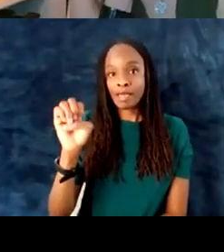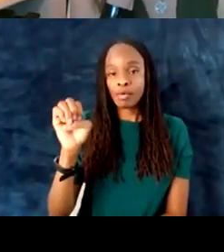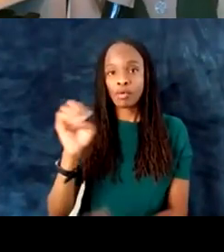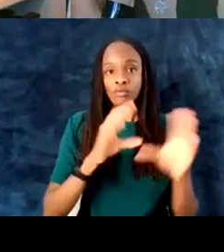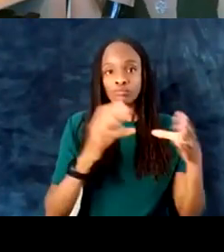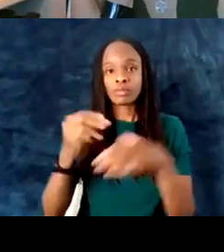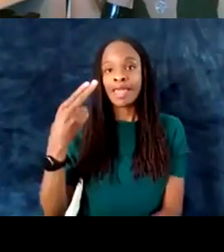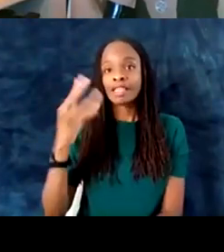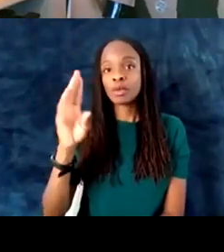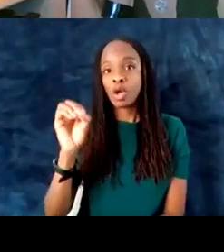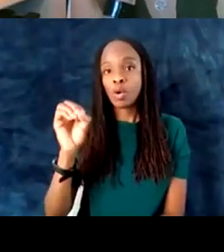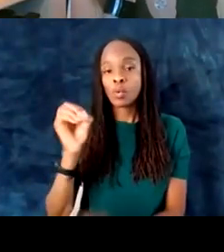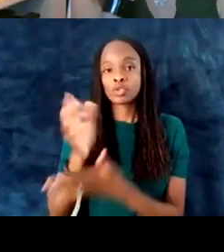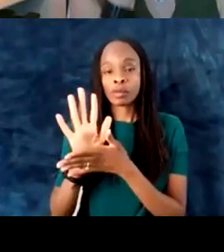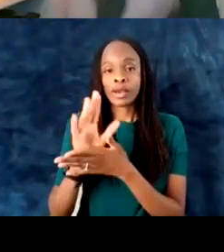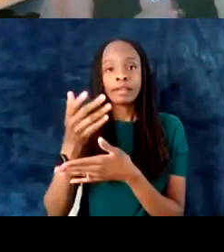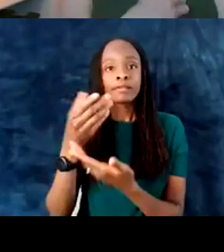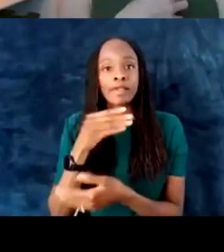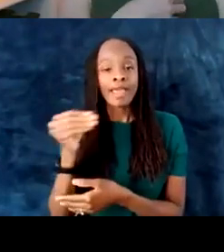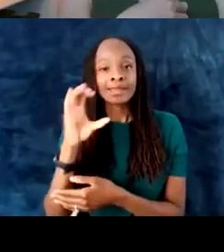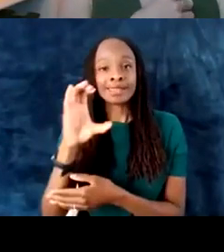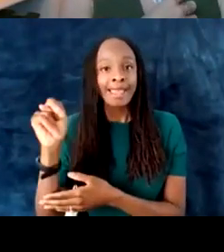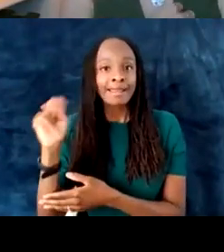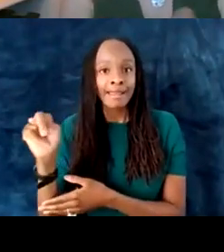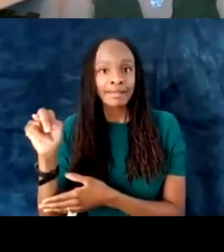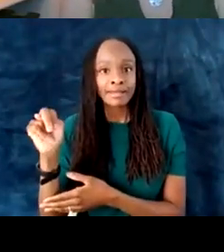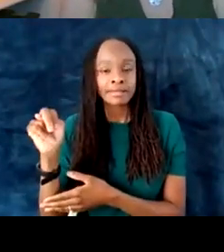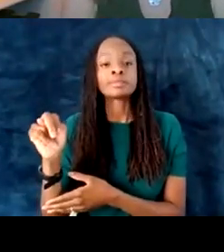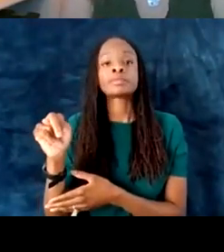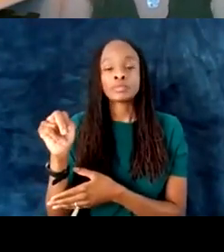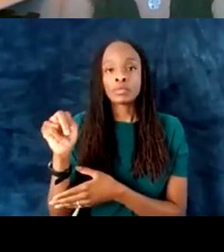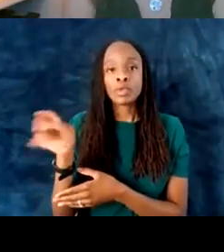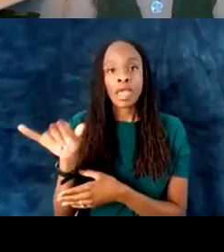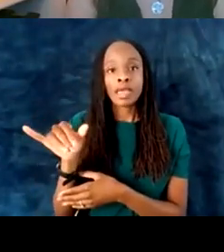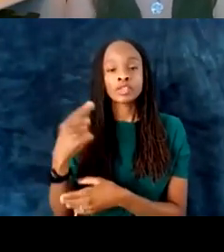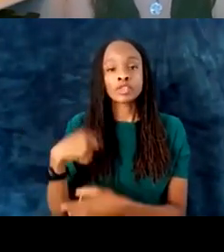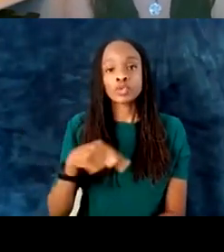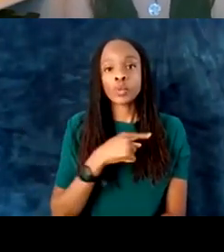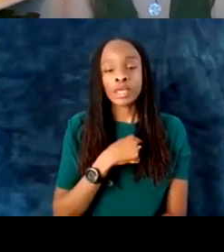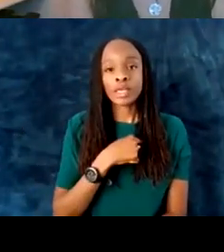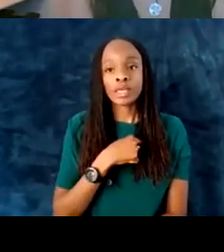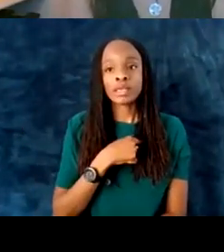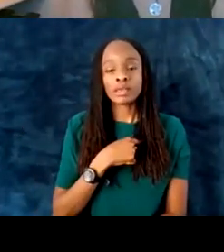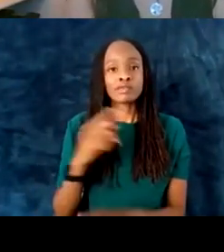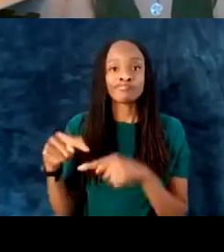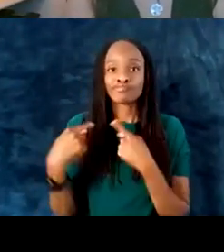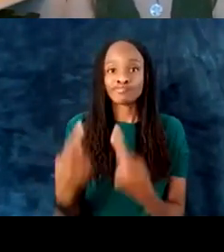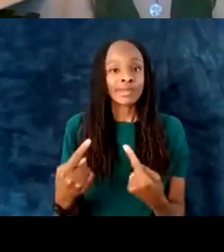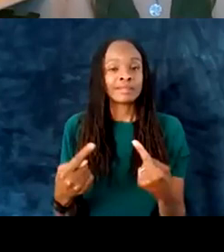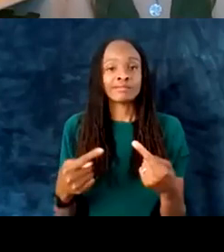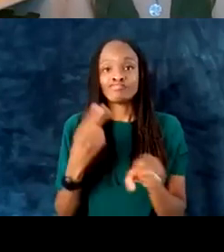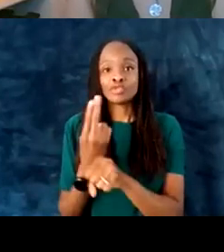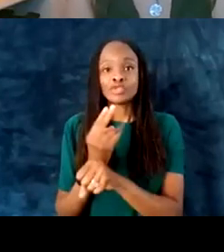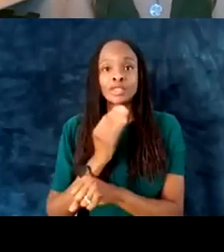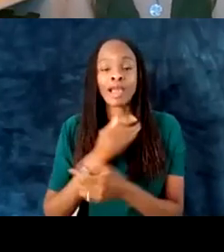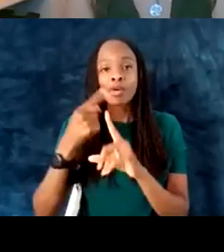HBO Documentary Films and CNN. And as we, you know, we've been spending some months working